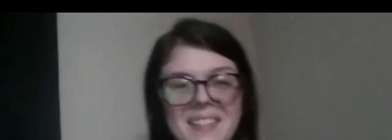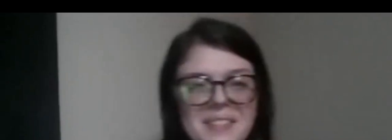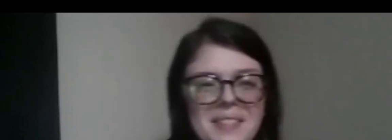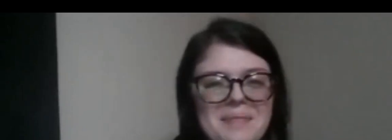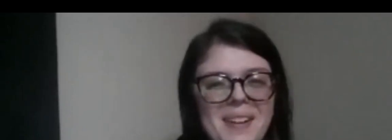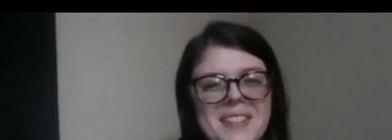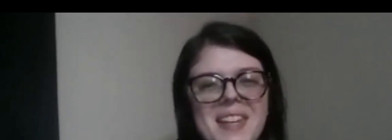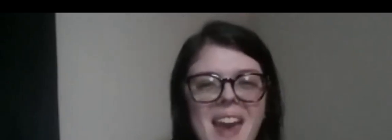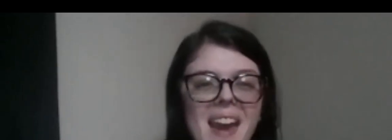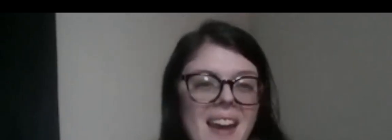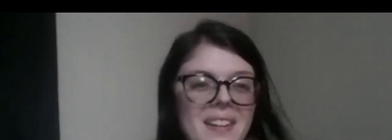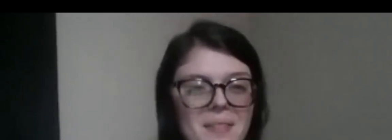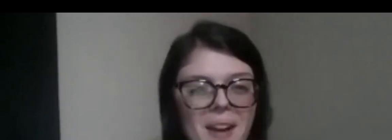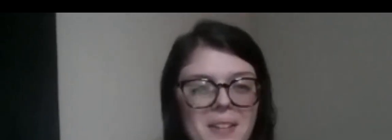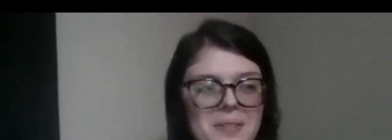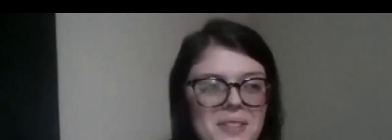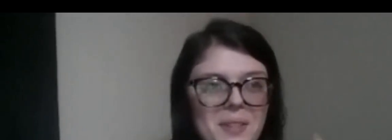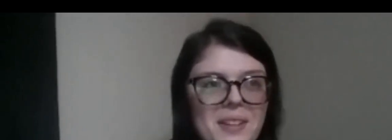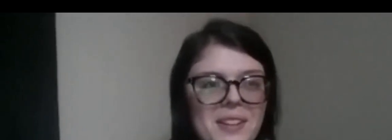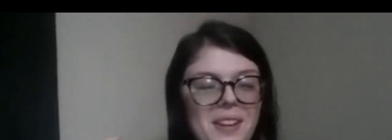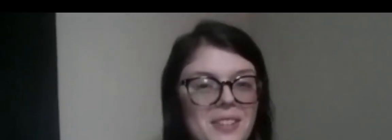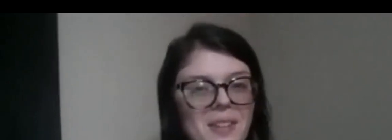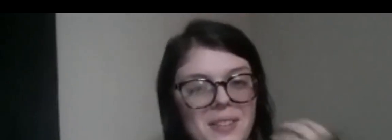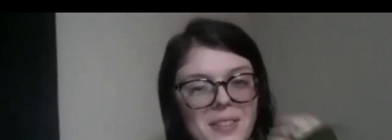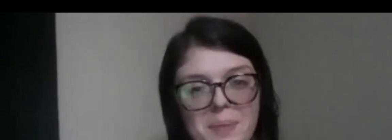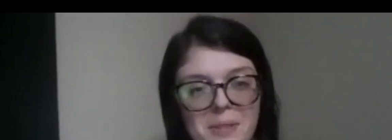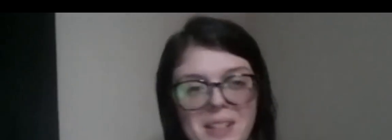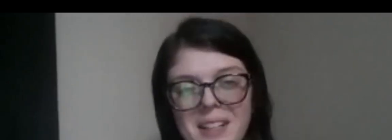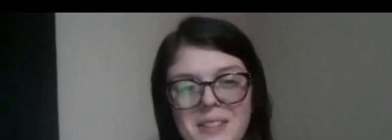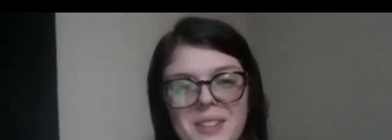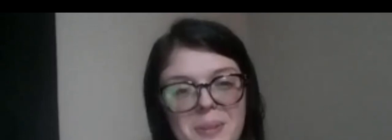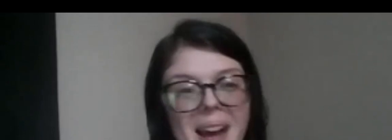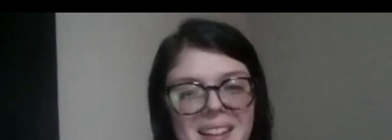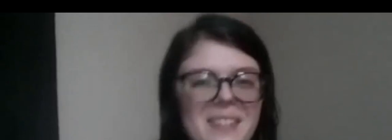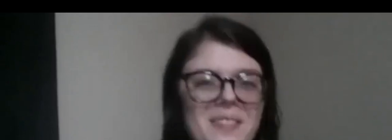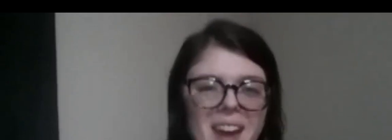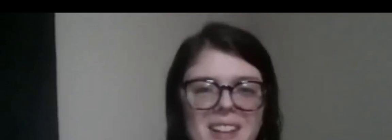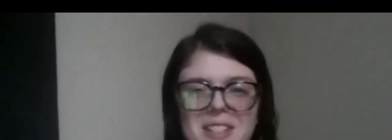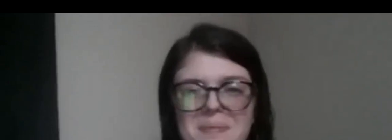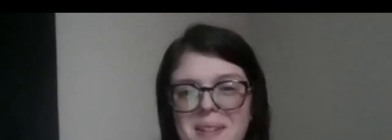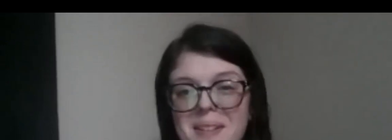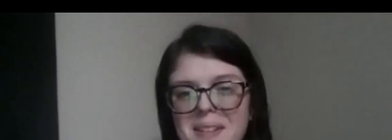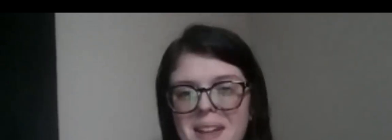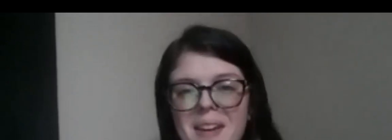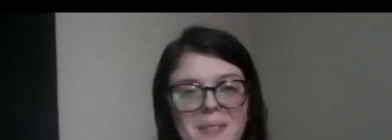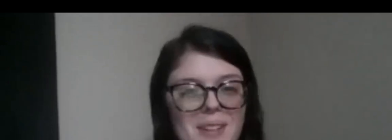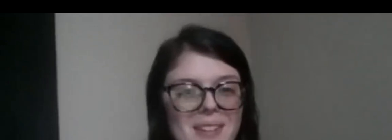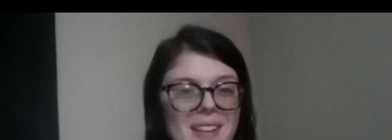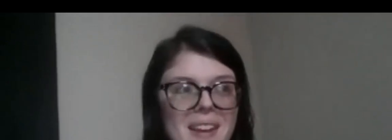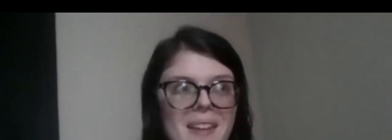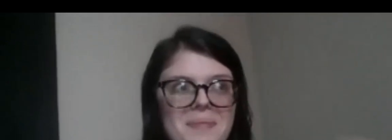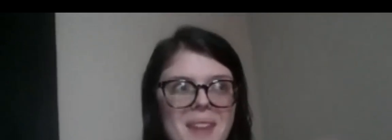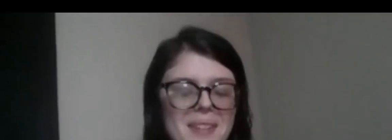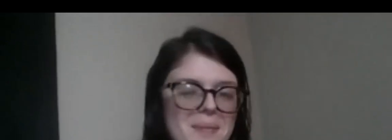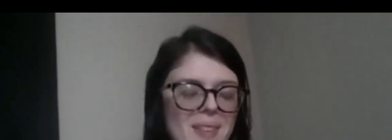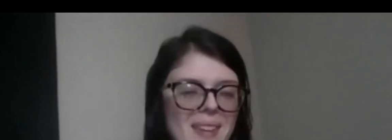Thank you so much. And I love how you just really touched on like the beauty and individuality of fashion, because